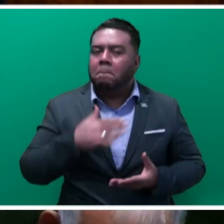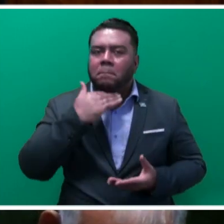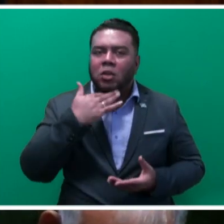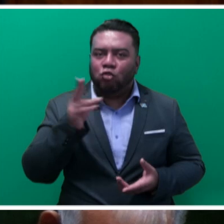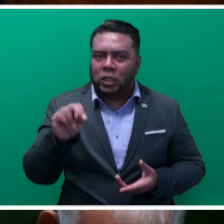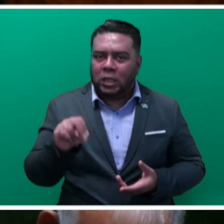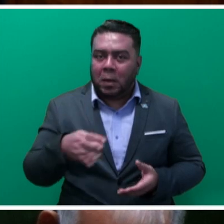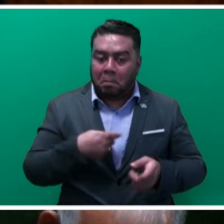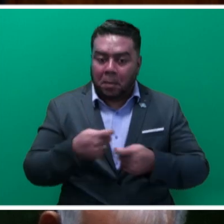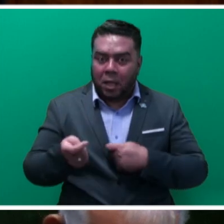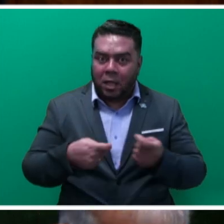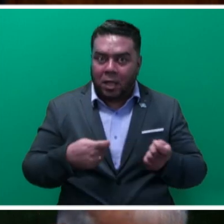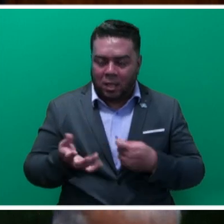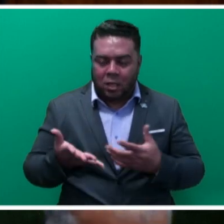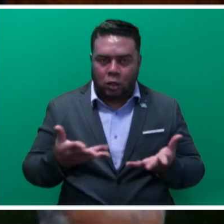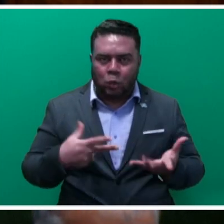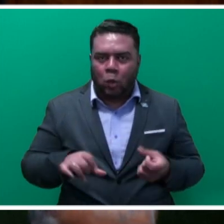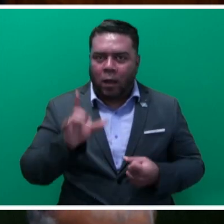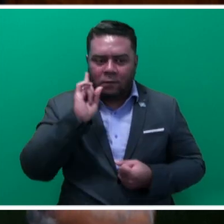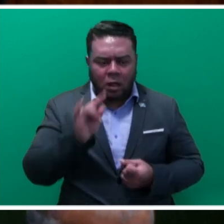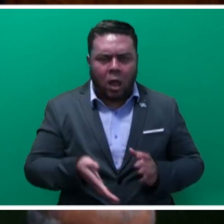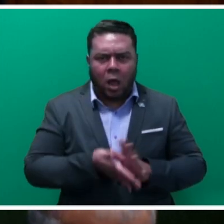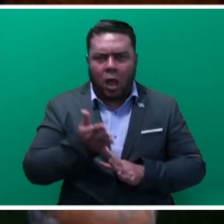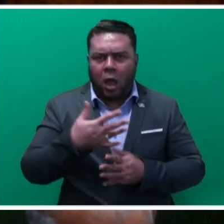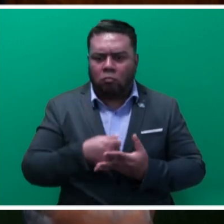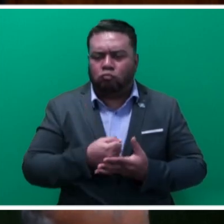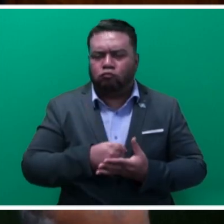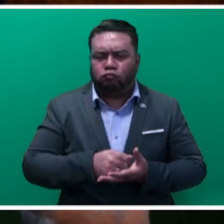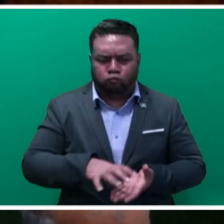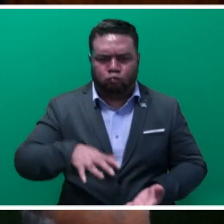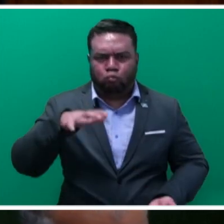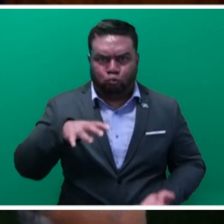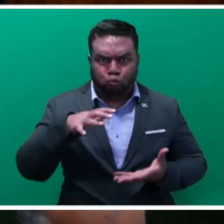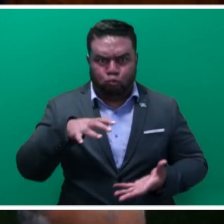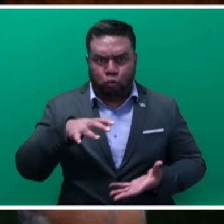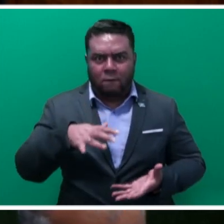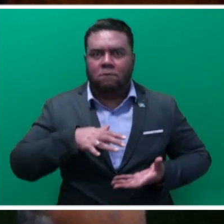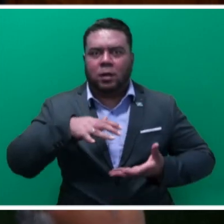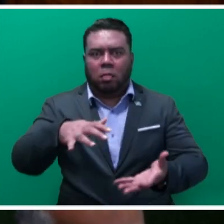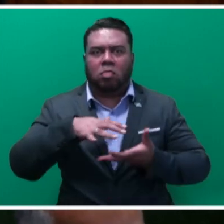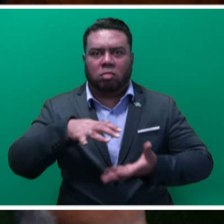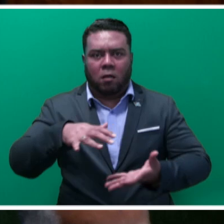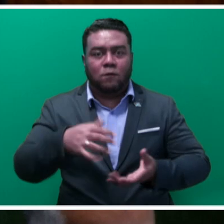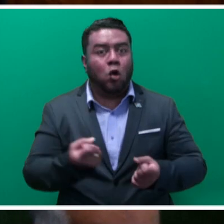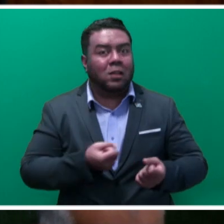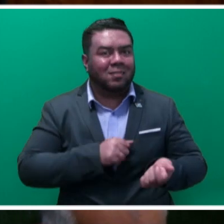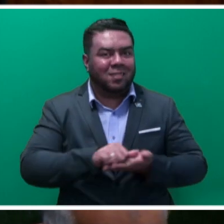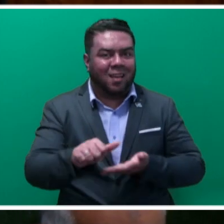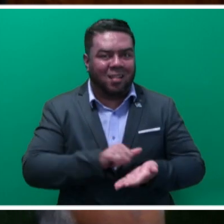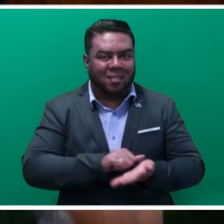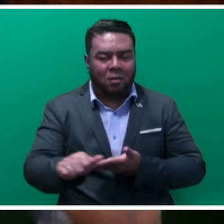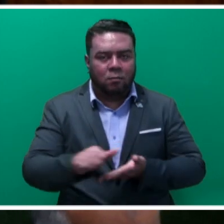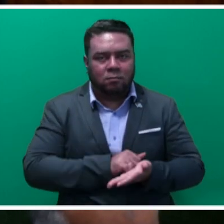market to accommodate the high volume of ginger crop on the ground, as I highlighted